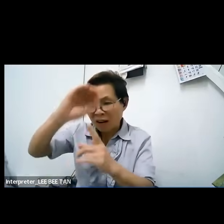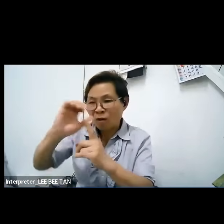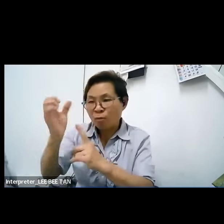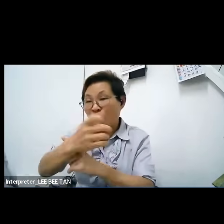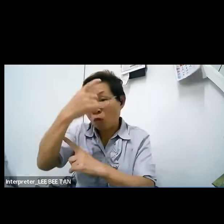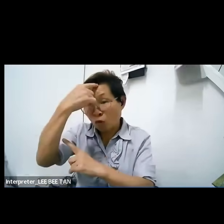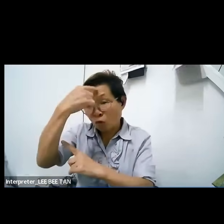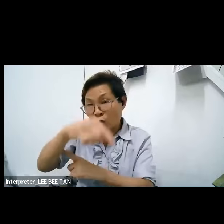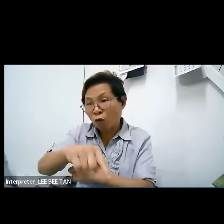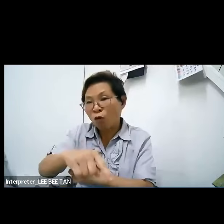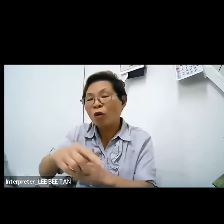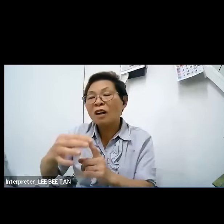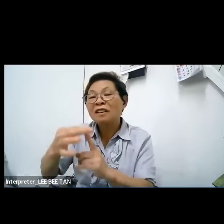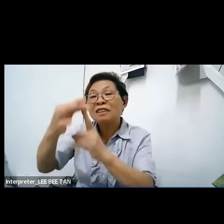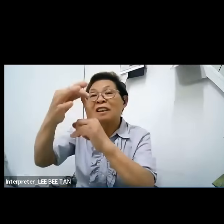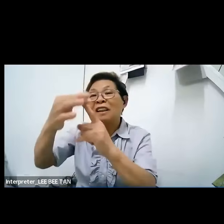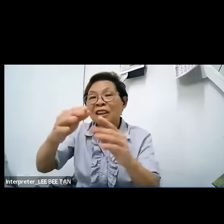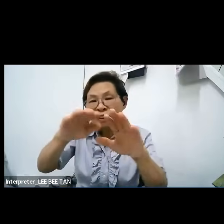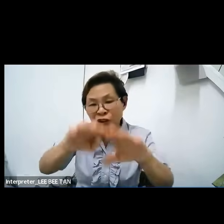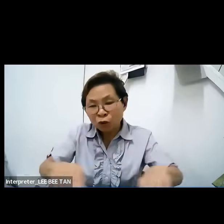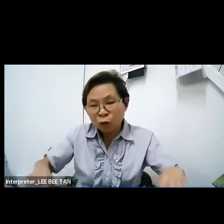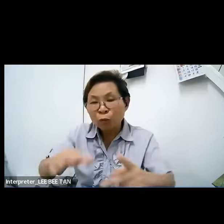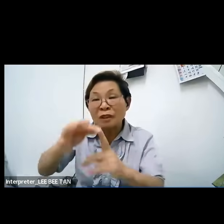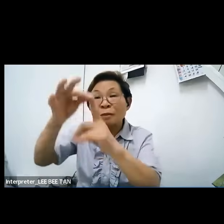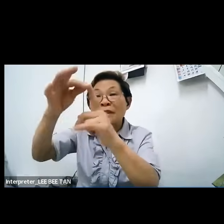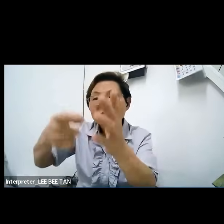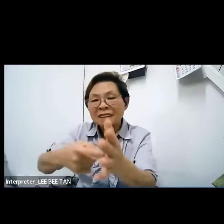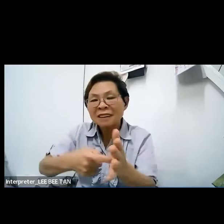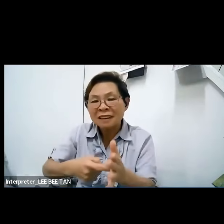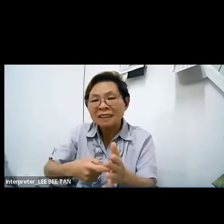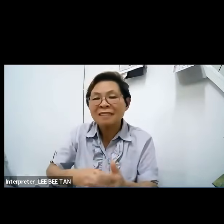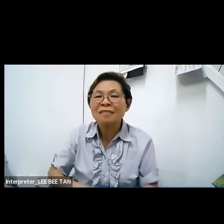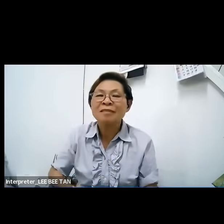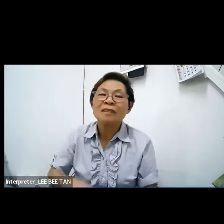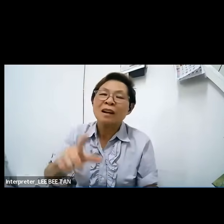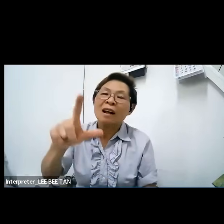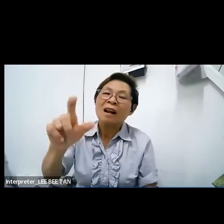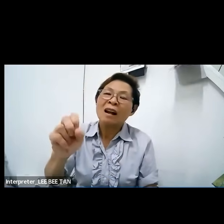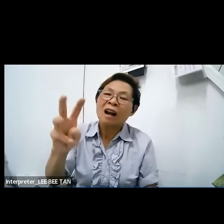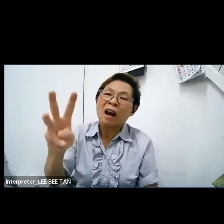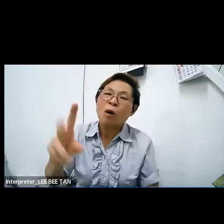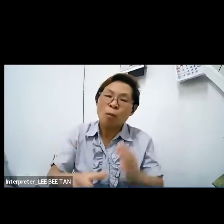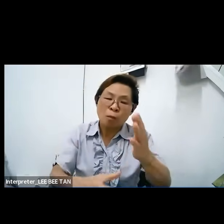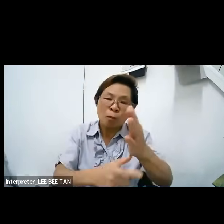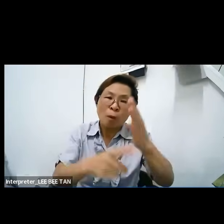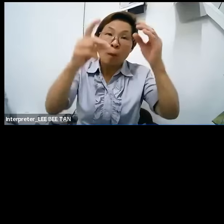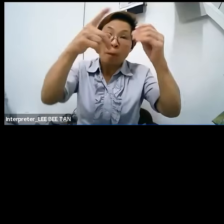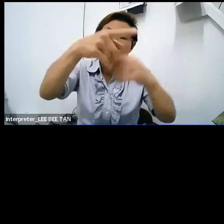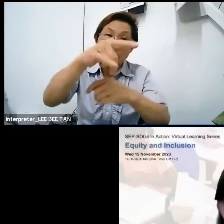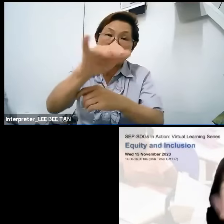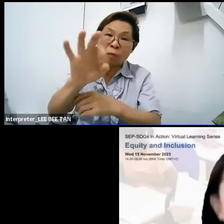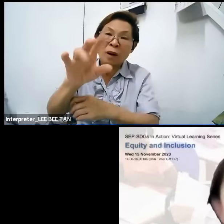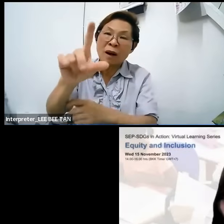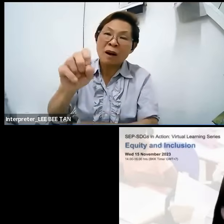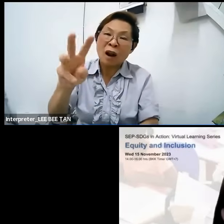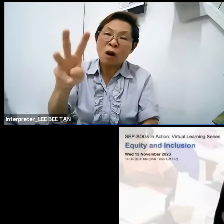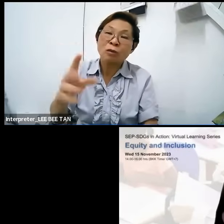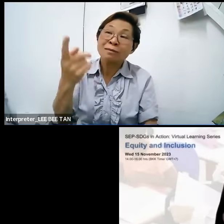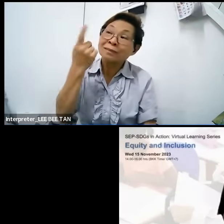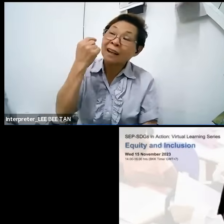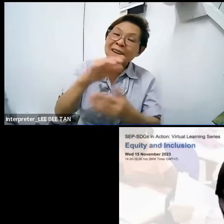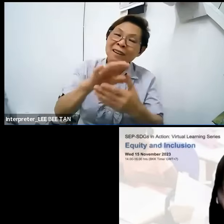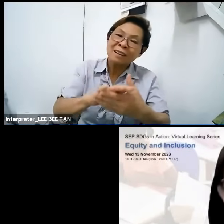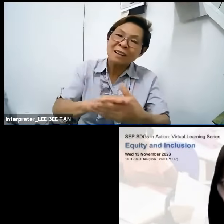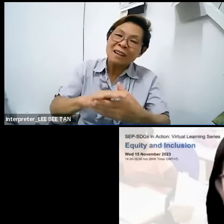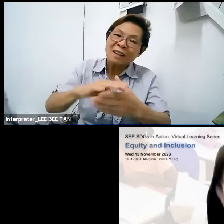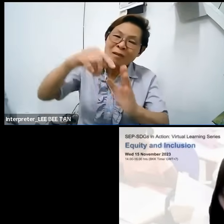with special needs. Now, Associate Professor Dr. Lau Hui Min, earlier you shared very comprehensive input on the key